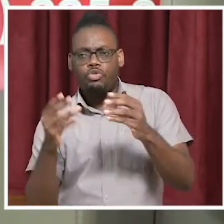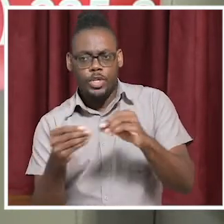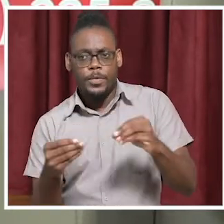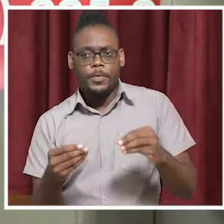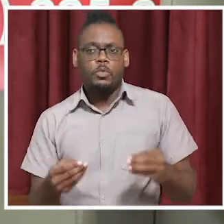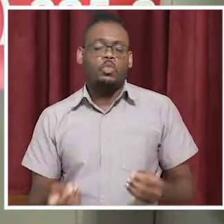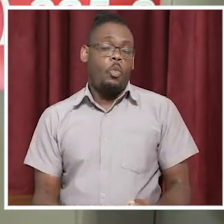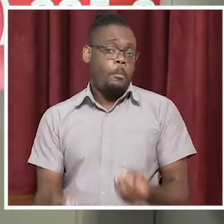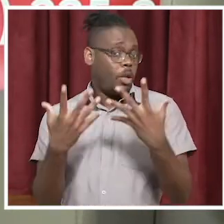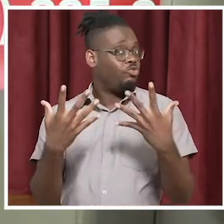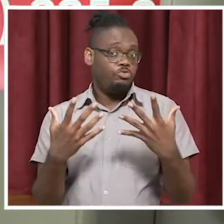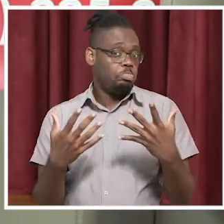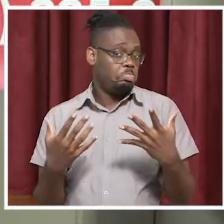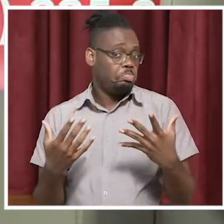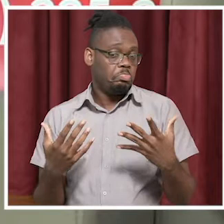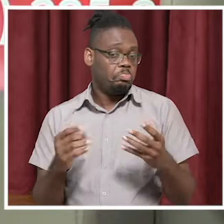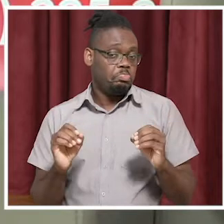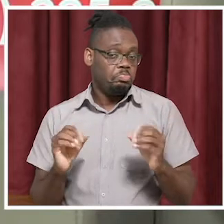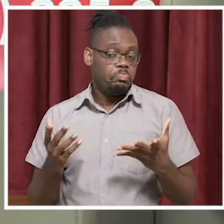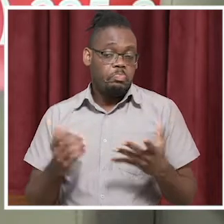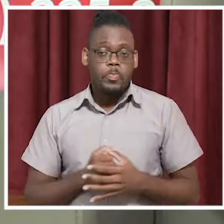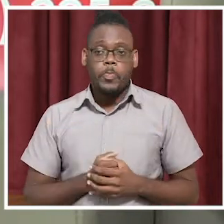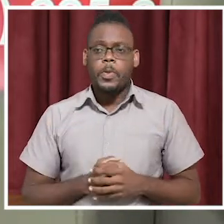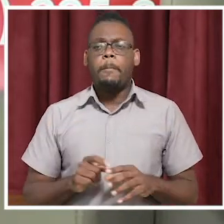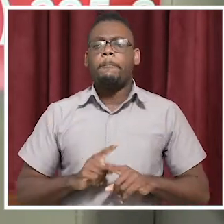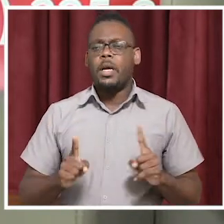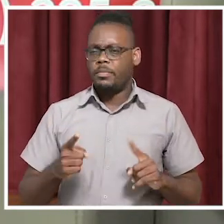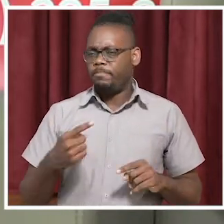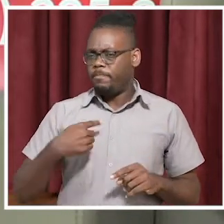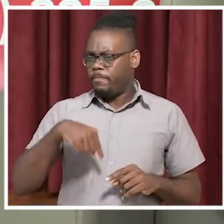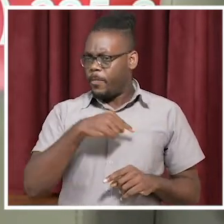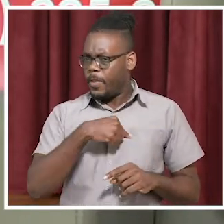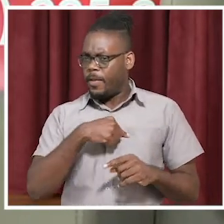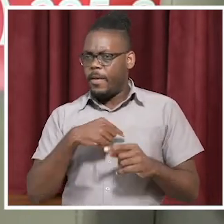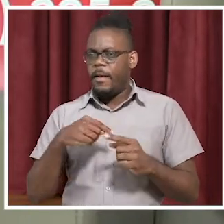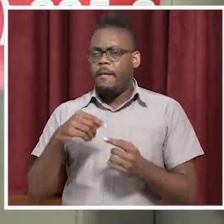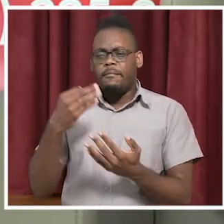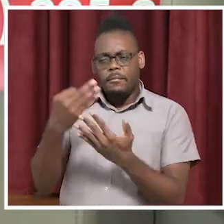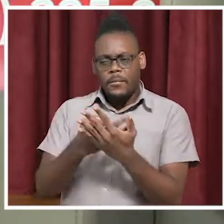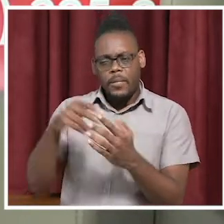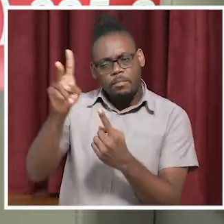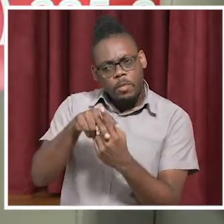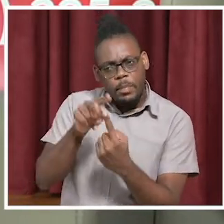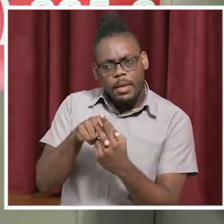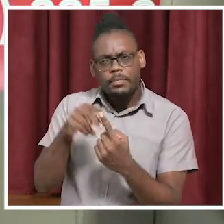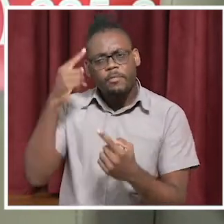Any items, but our grant application form, it's available on our website. I can give the website address. That is